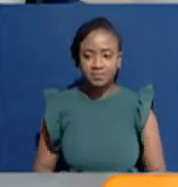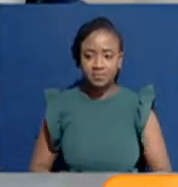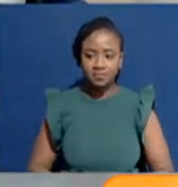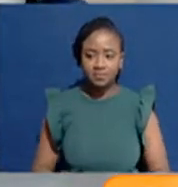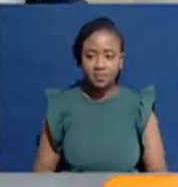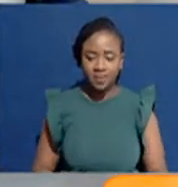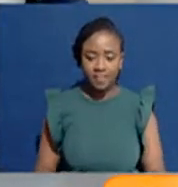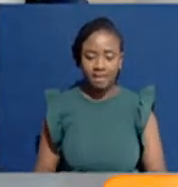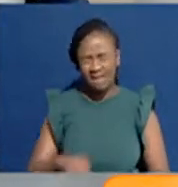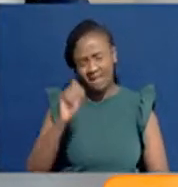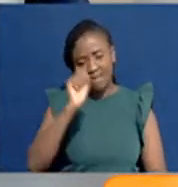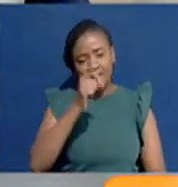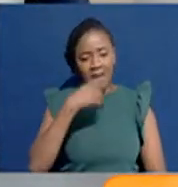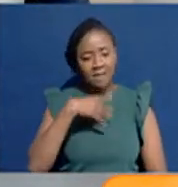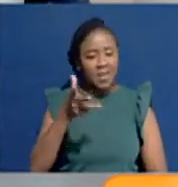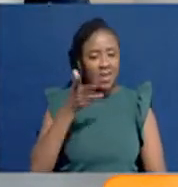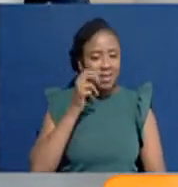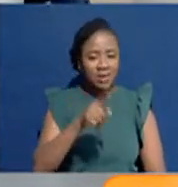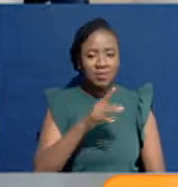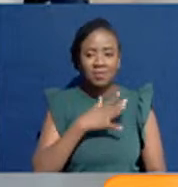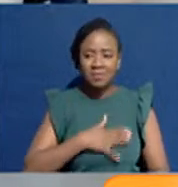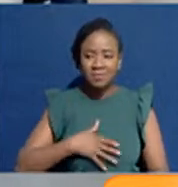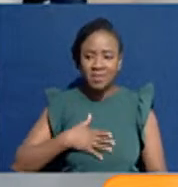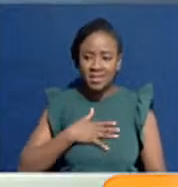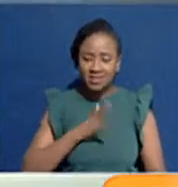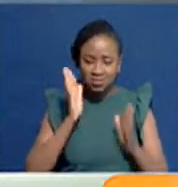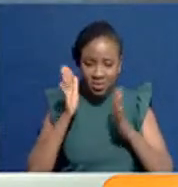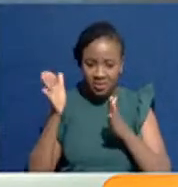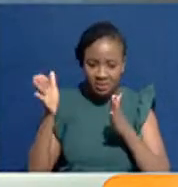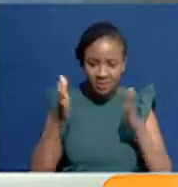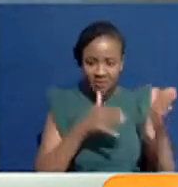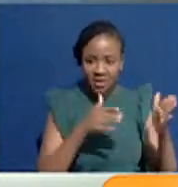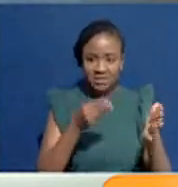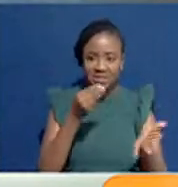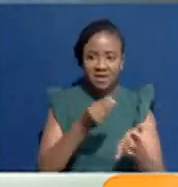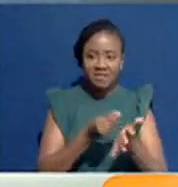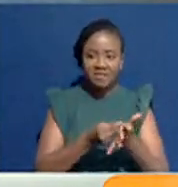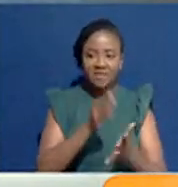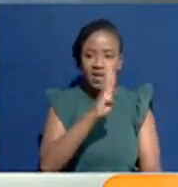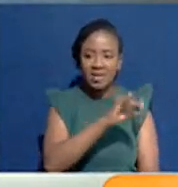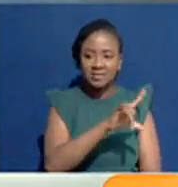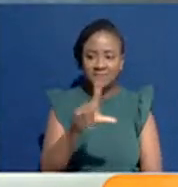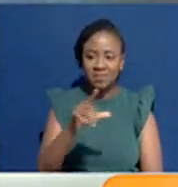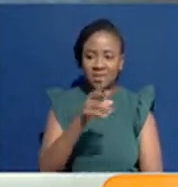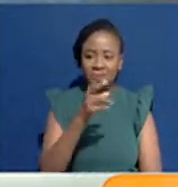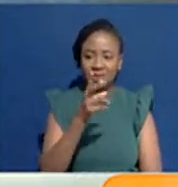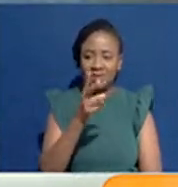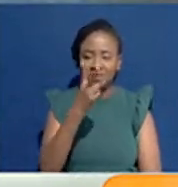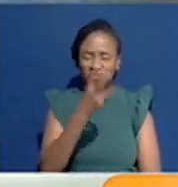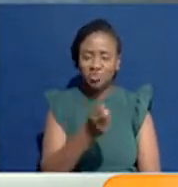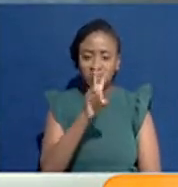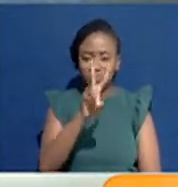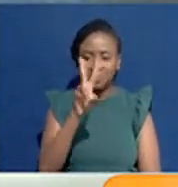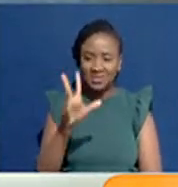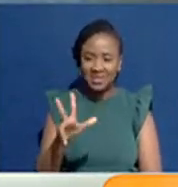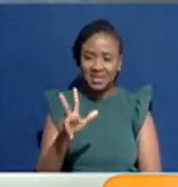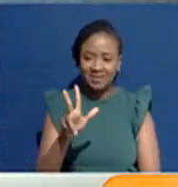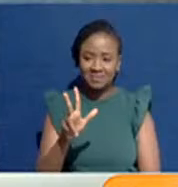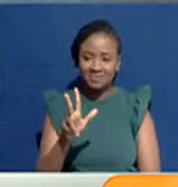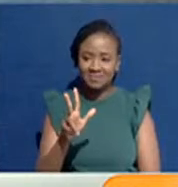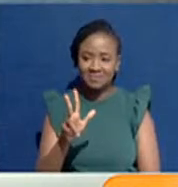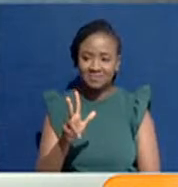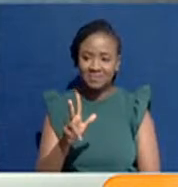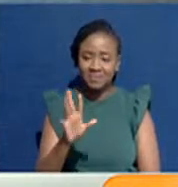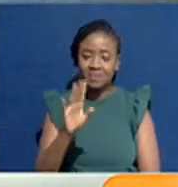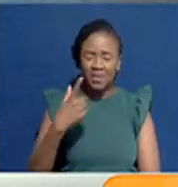sir, I hear you, but can you just focus on the finance bill, 2023? What I'm saying is this. Just hold on, I'll come back. We should adjust